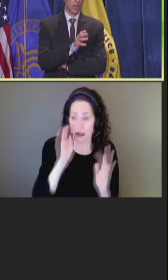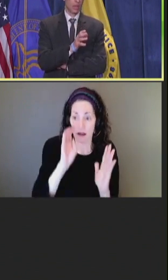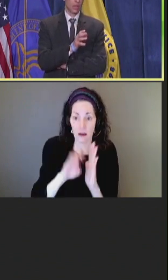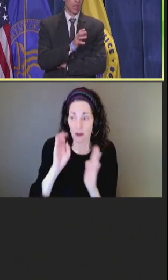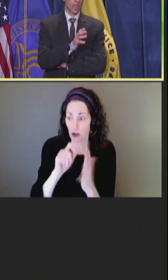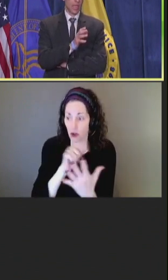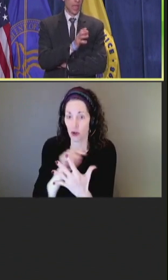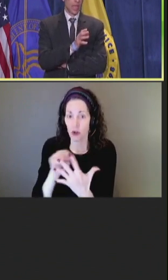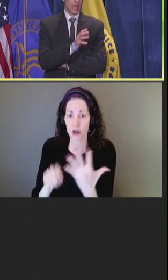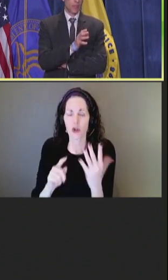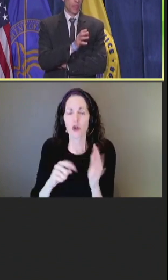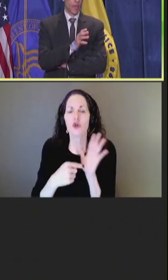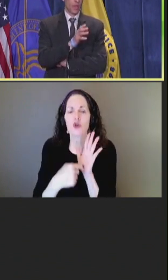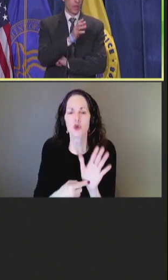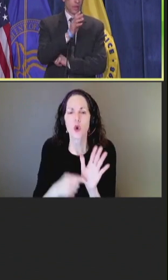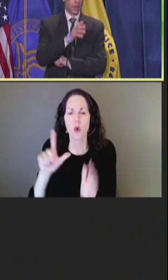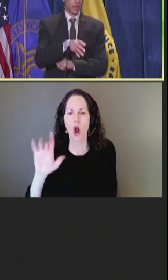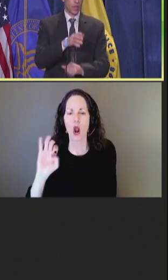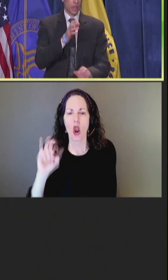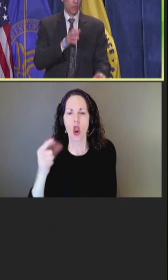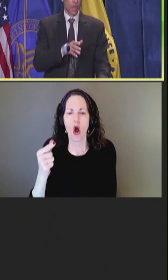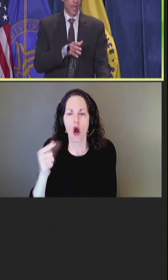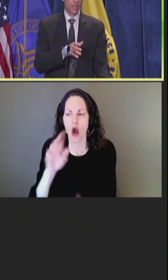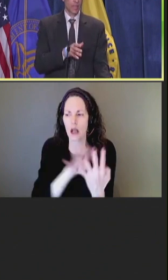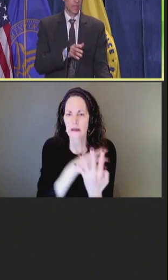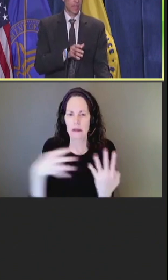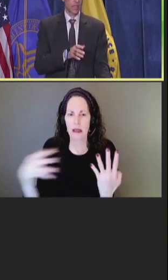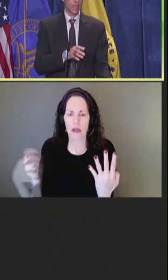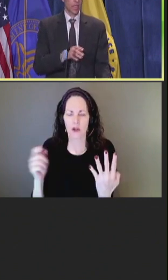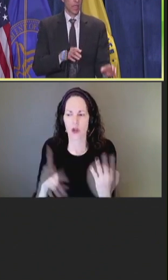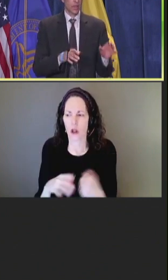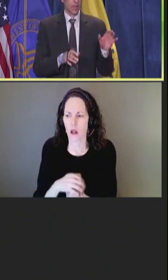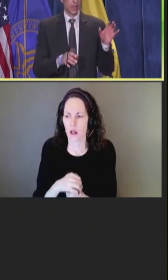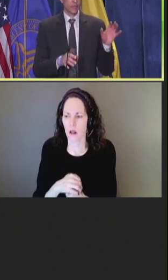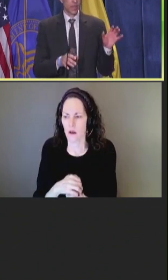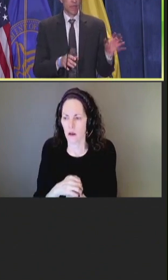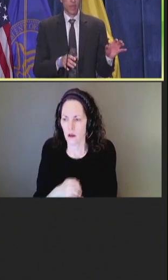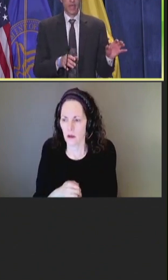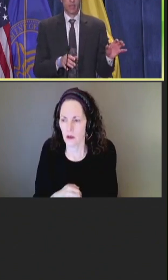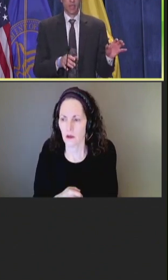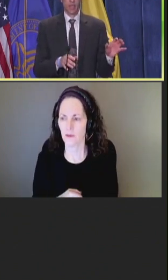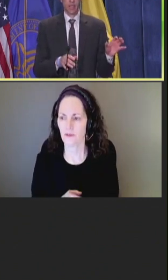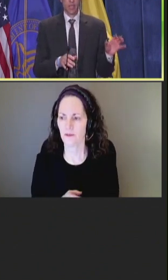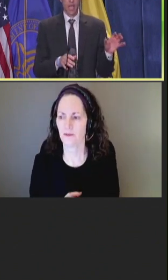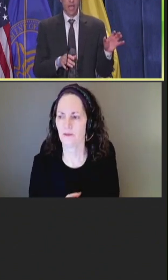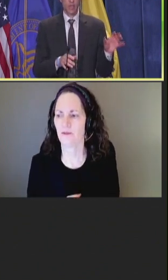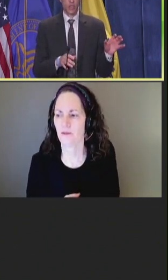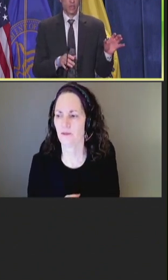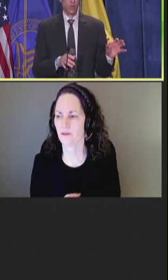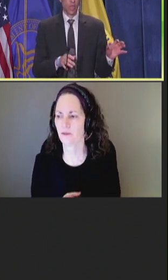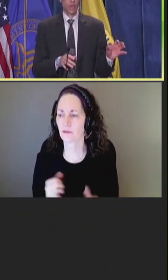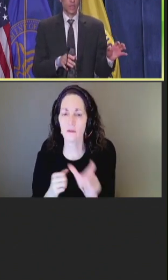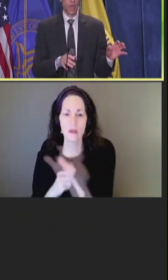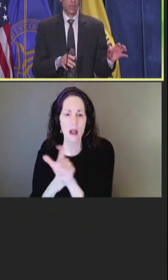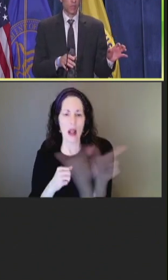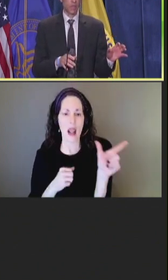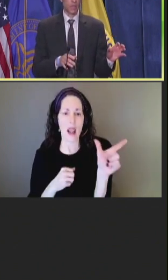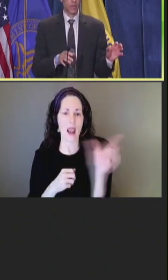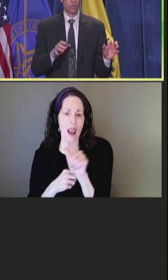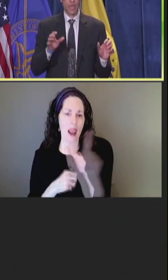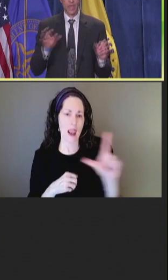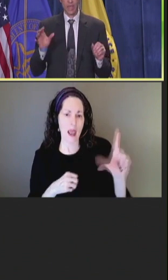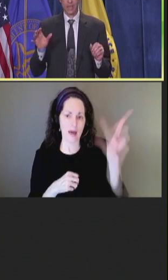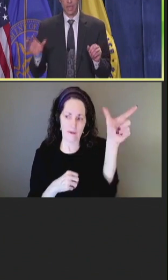scale on the y-axis. The left-hand panel is IG, total IG by Lumit.